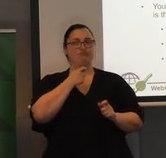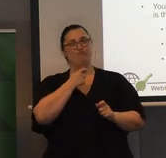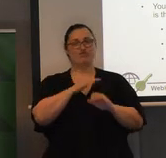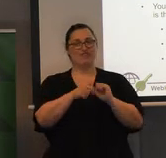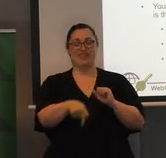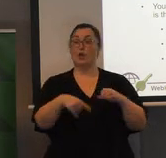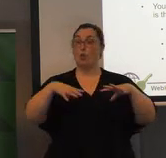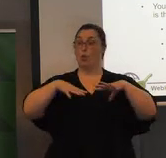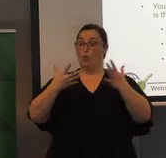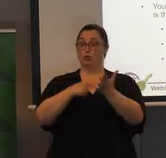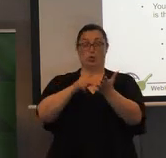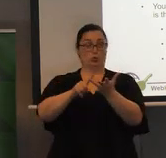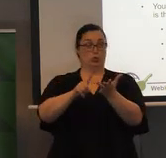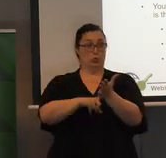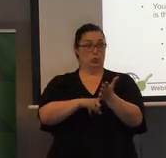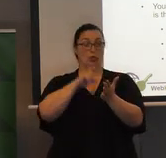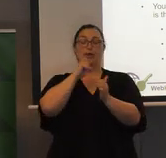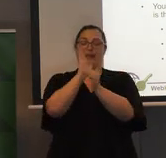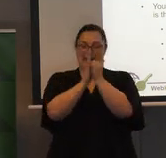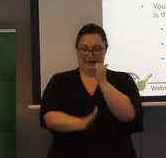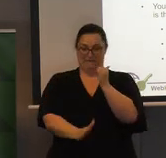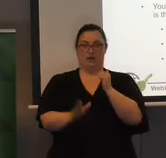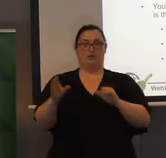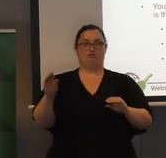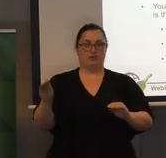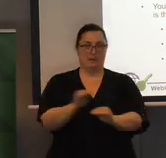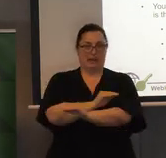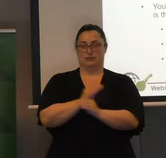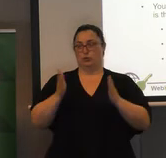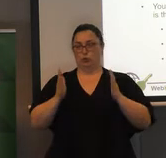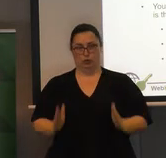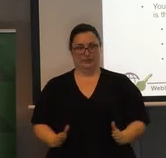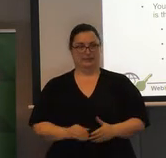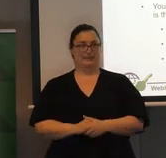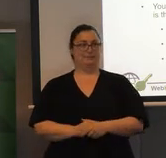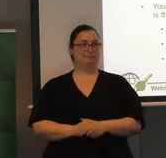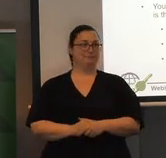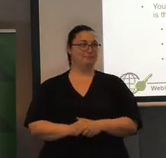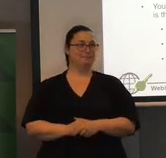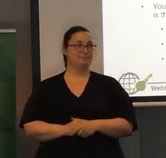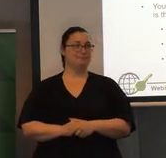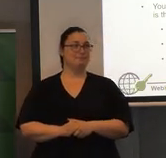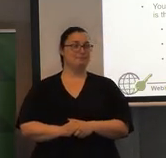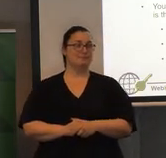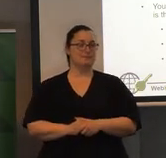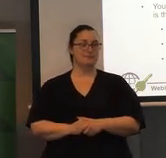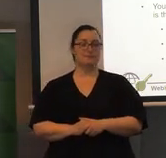mouthy about that. Automated tools will never replace human beings.